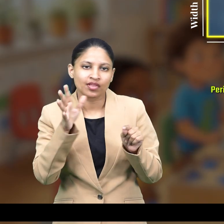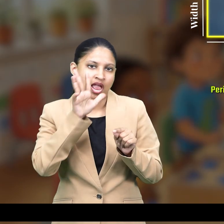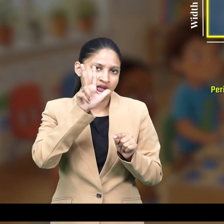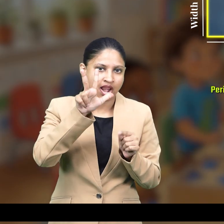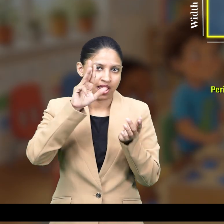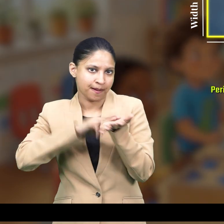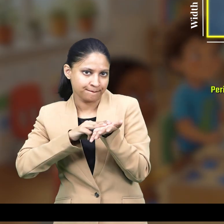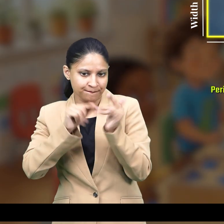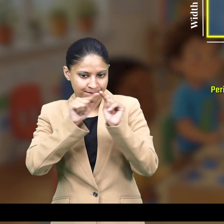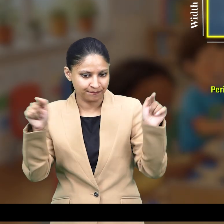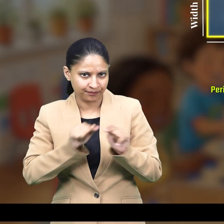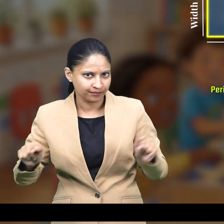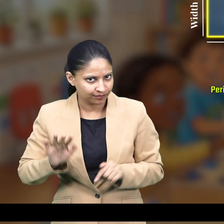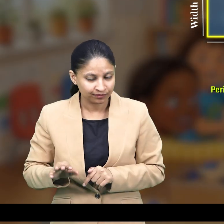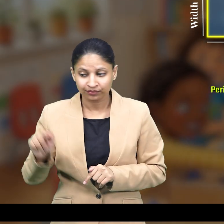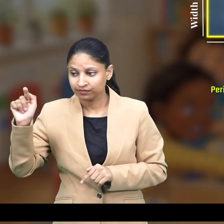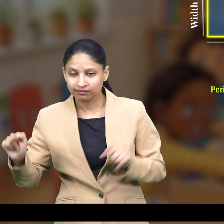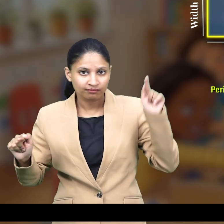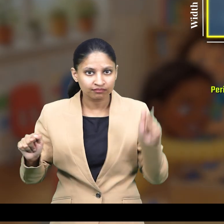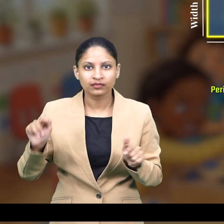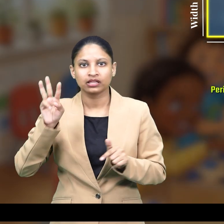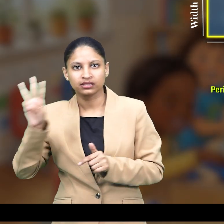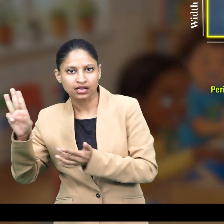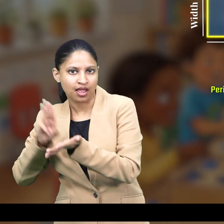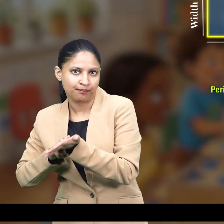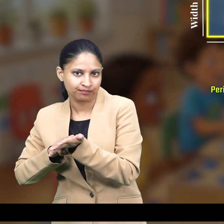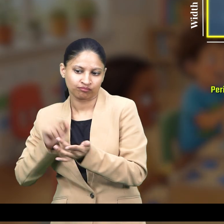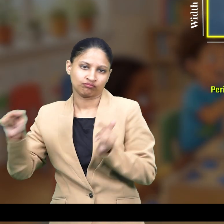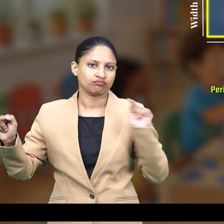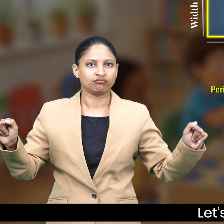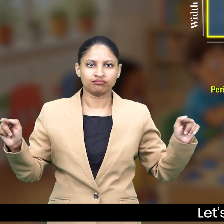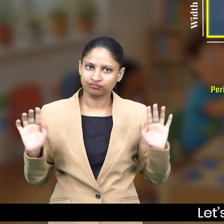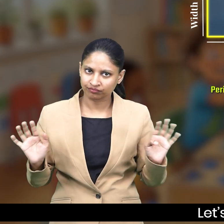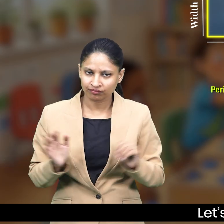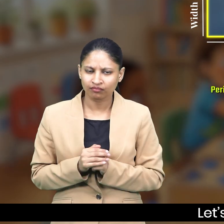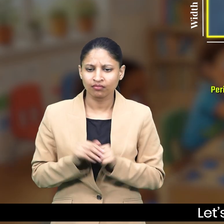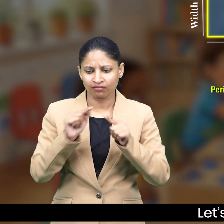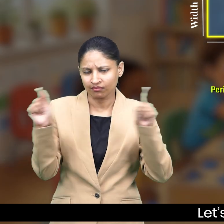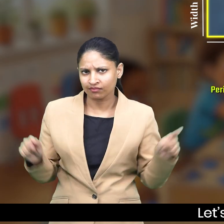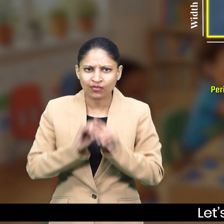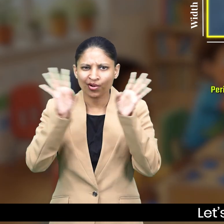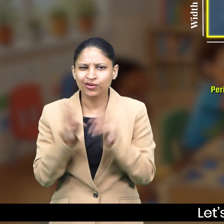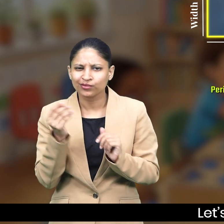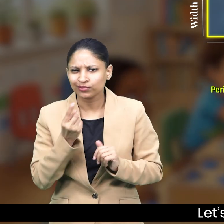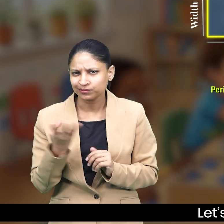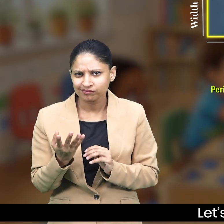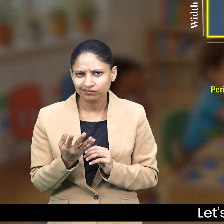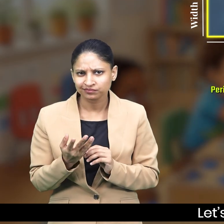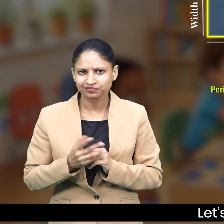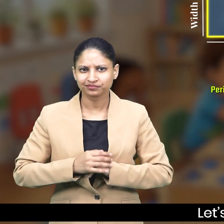meters. Width is equal to 3 meters. Let's find the perimeter.